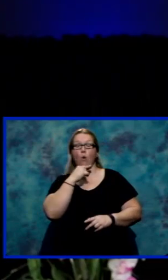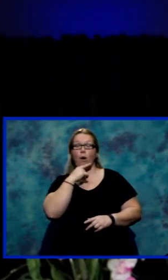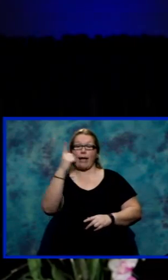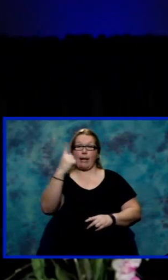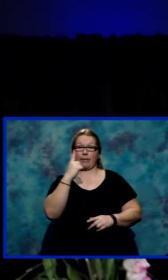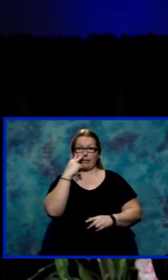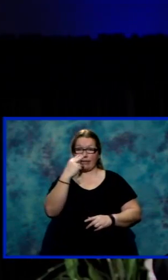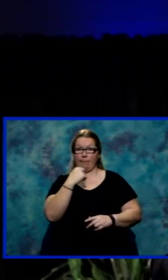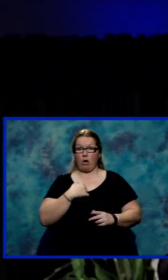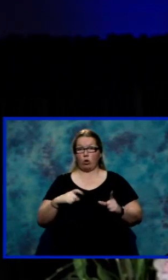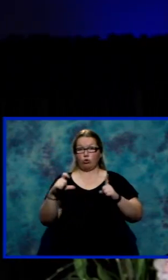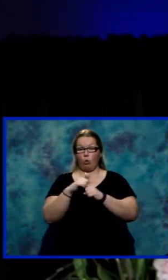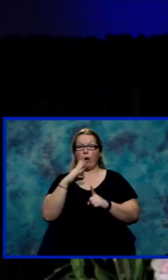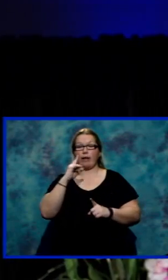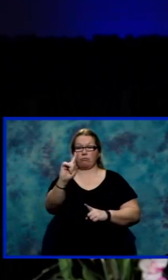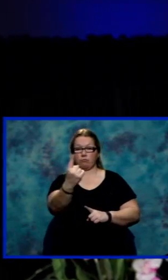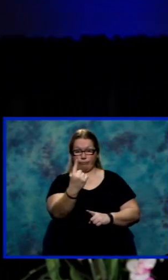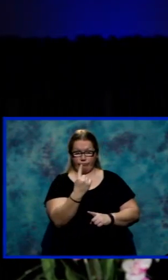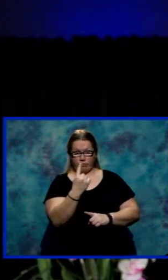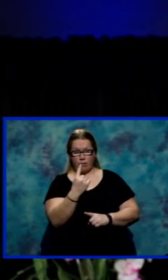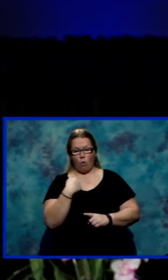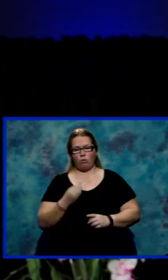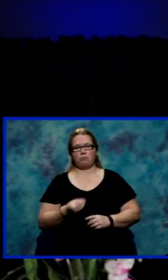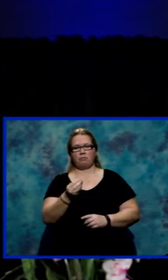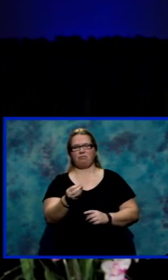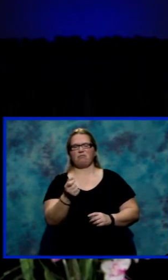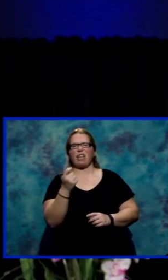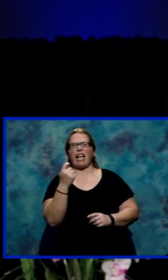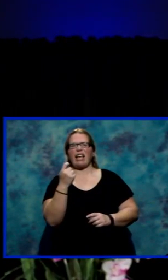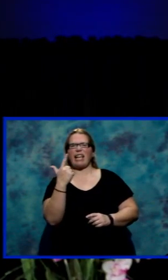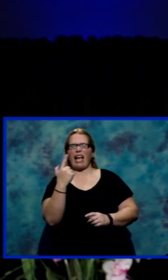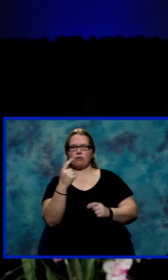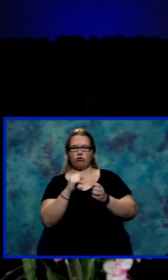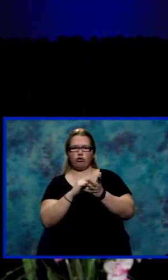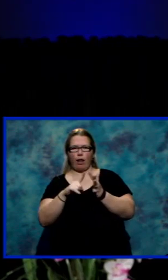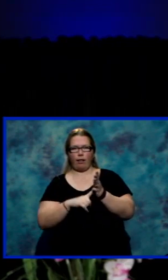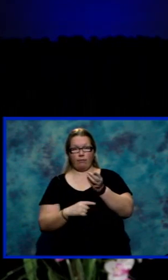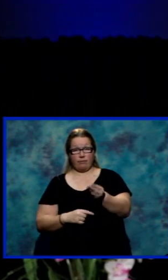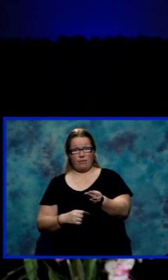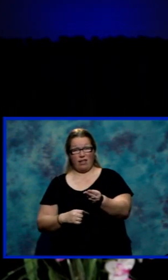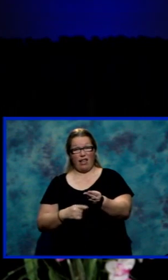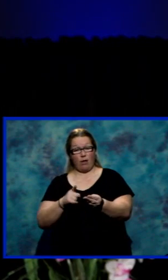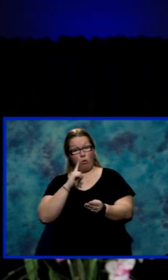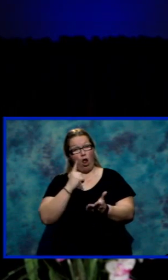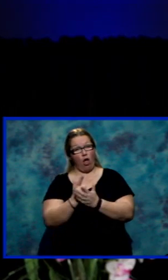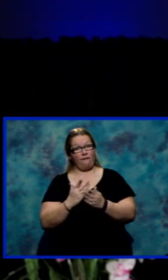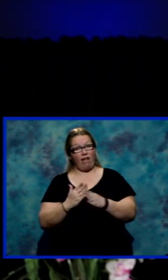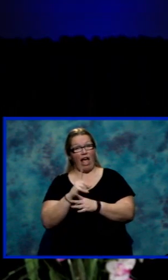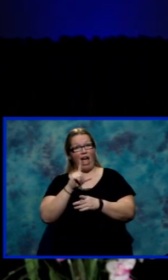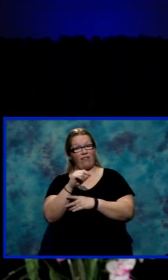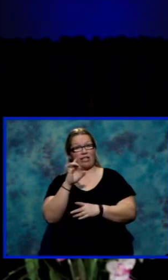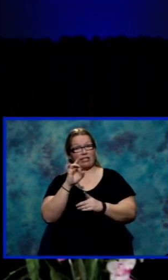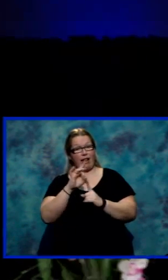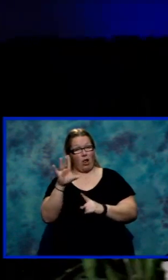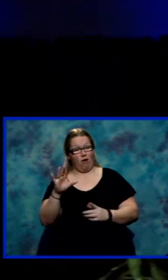daughter, when he walks through the door, I'm going to toss him the shell and say, this goes a lot faster after 10 p.m.